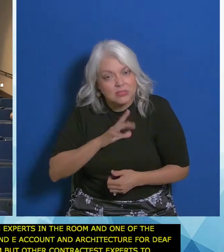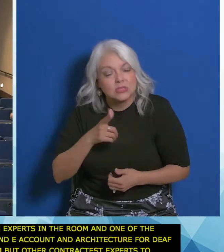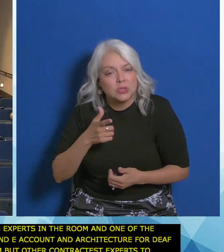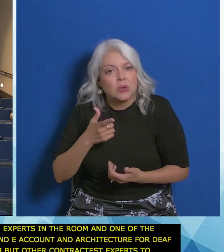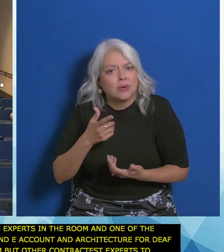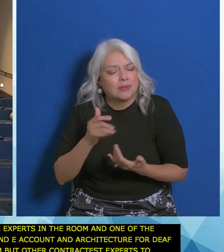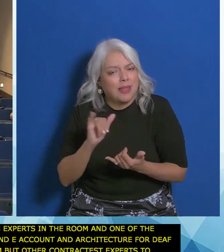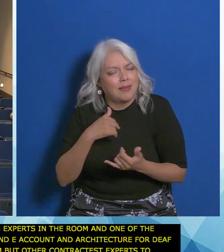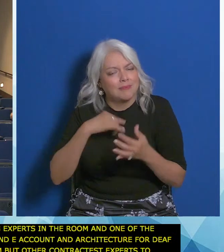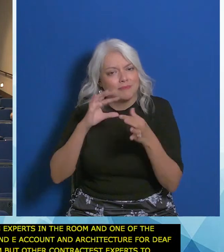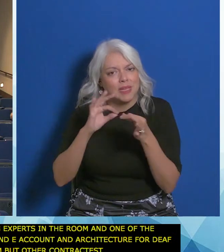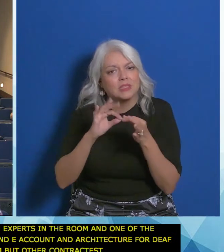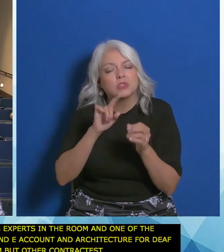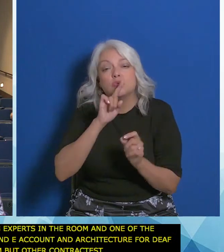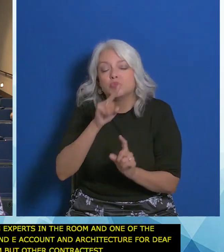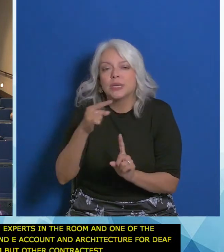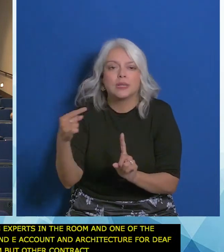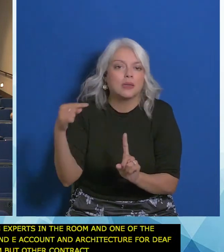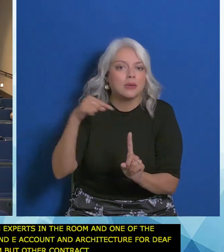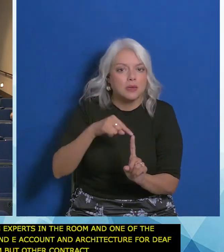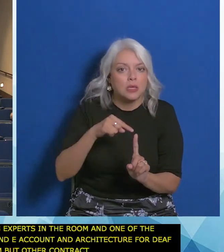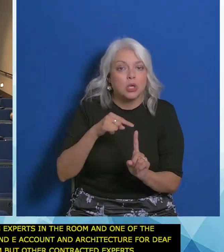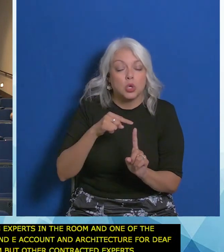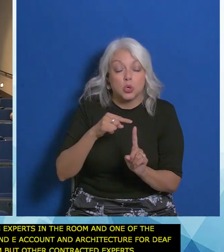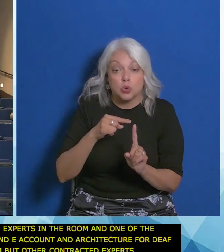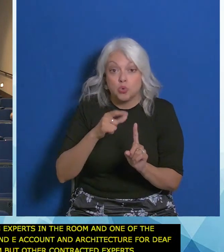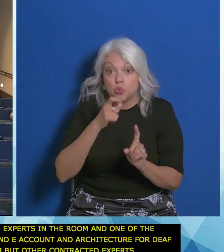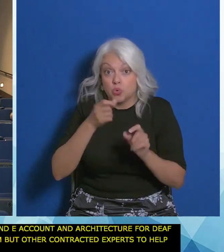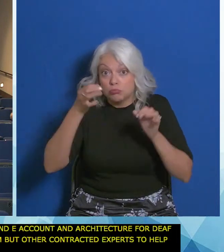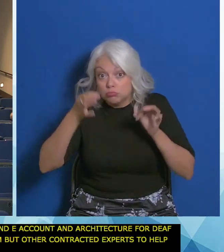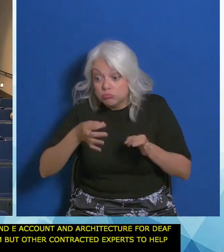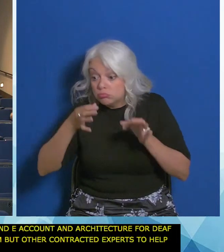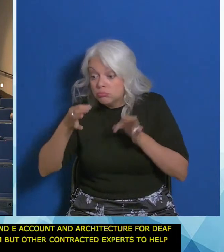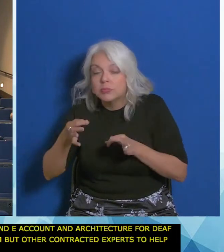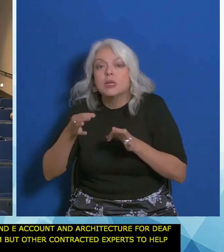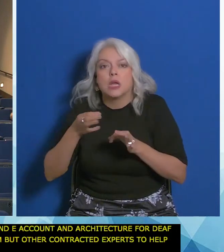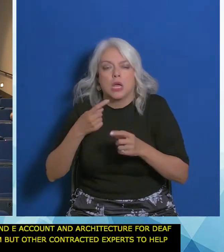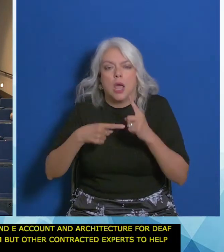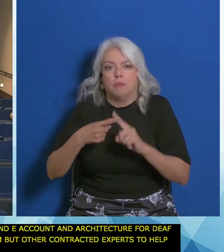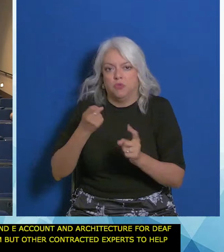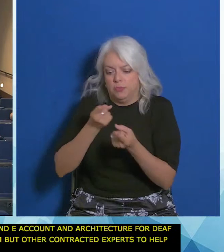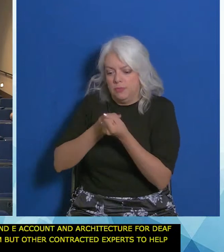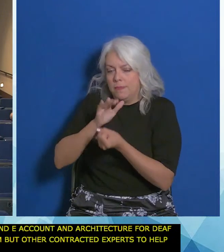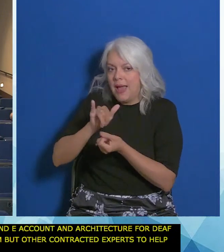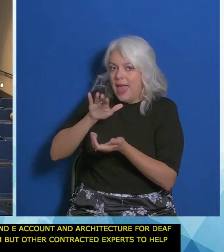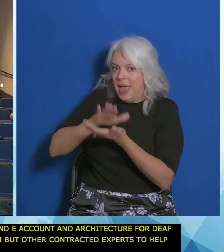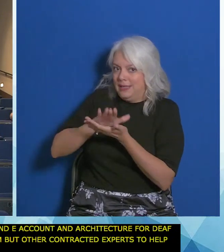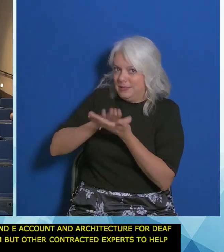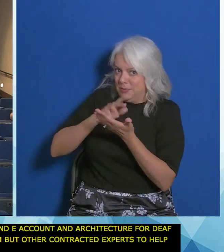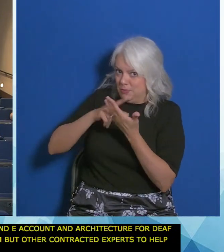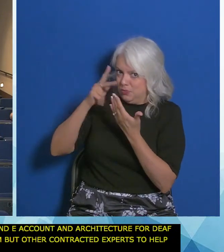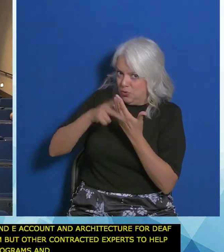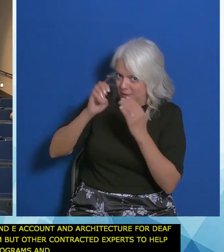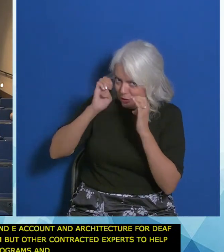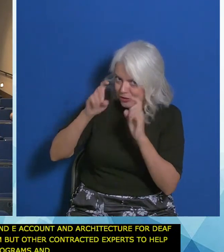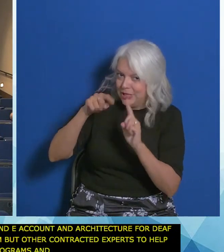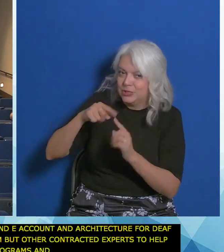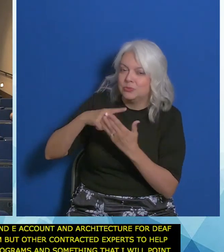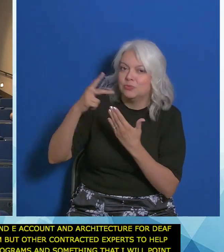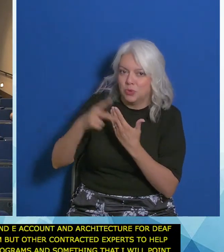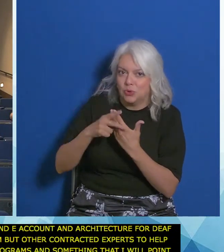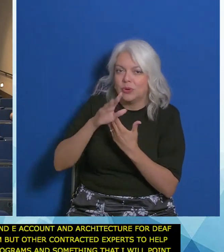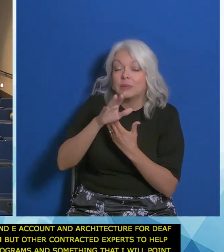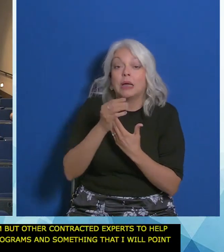does derive from and grow from the educational programs. And it's something that I'll point out here as a little